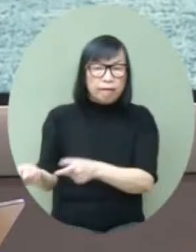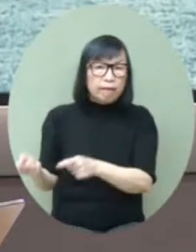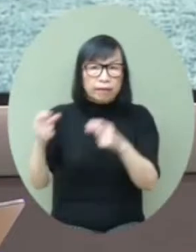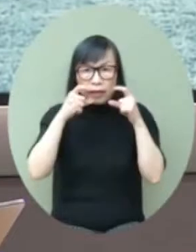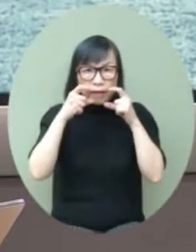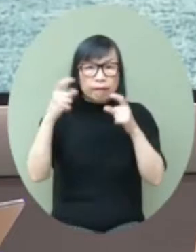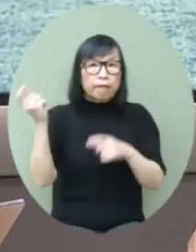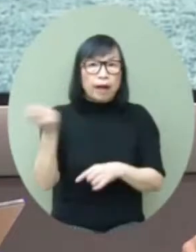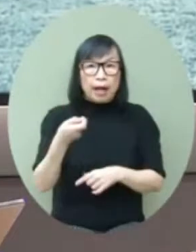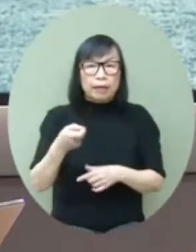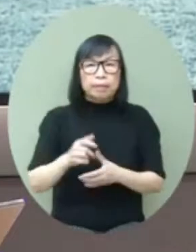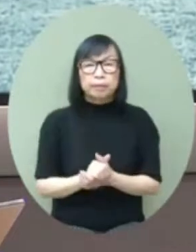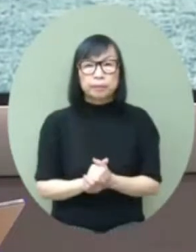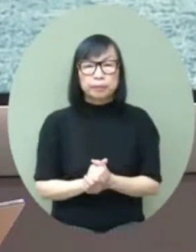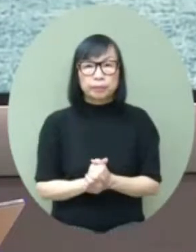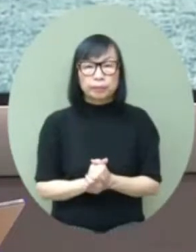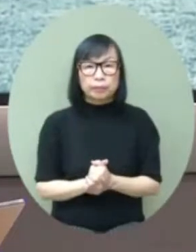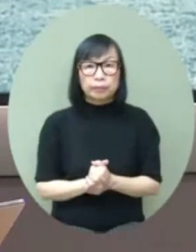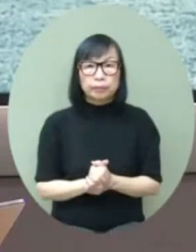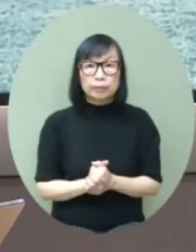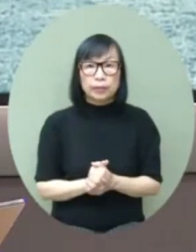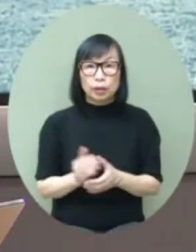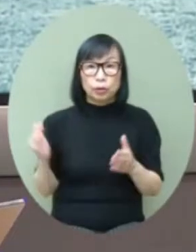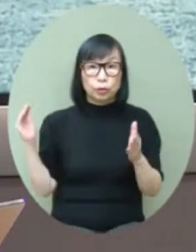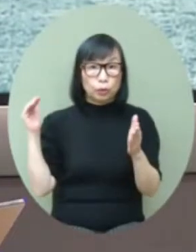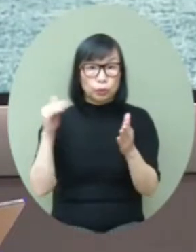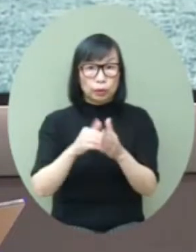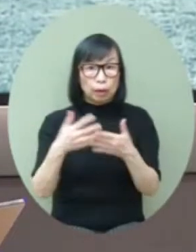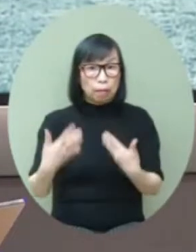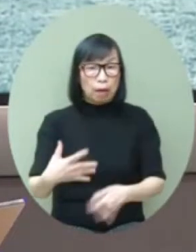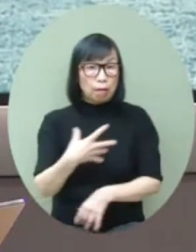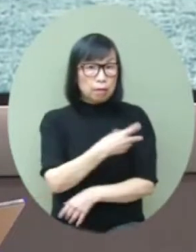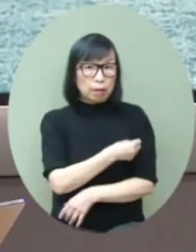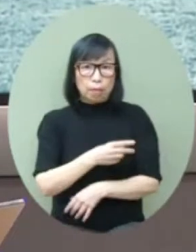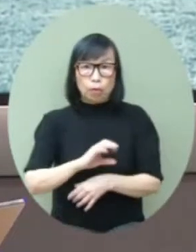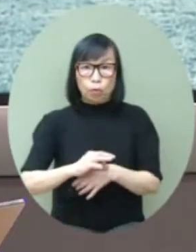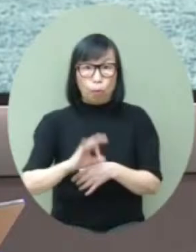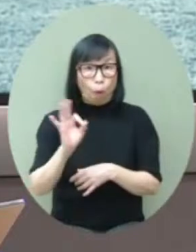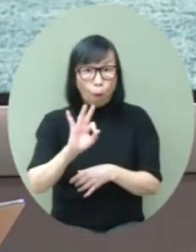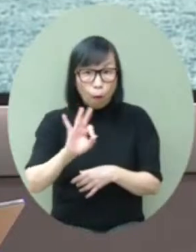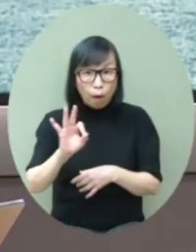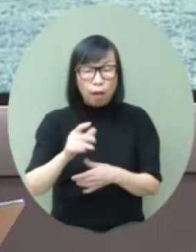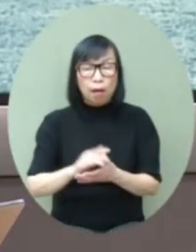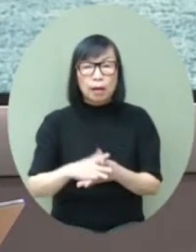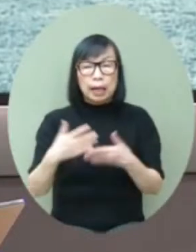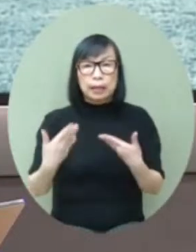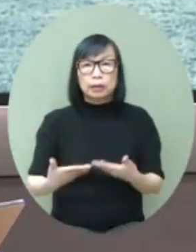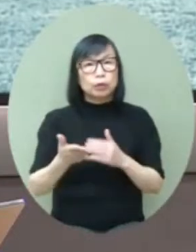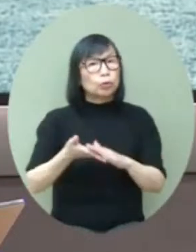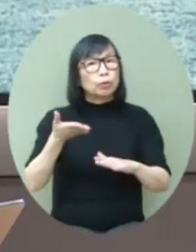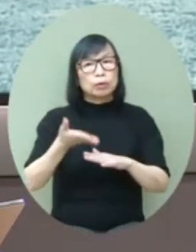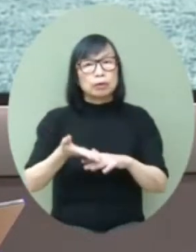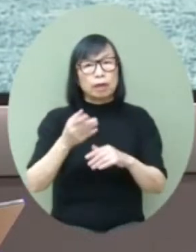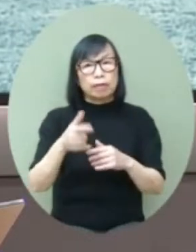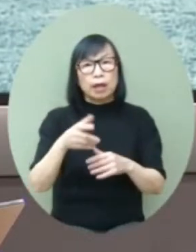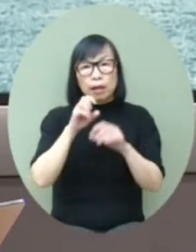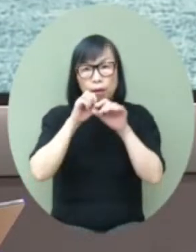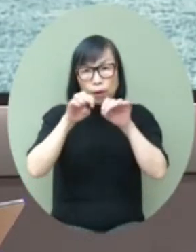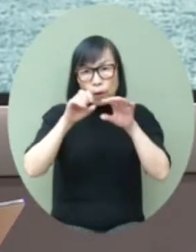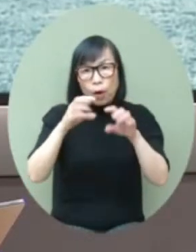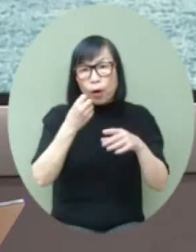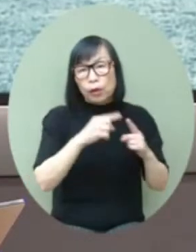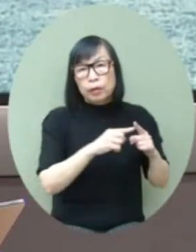likely to spread the virus. And please put on the mask again after a meal. For those who